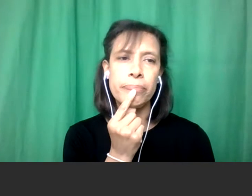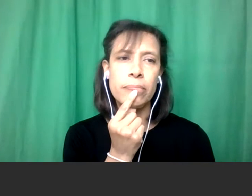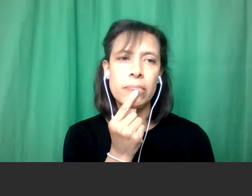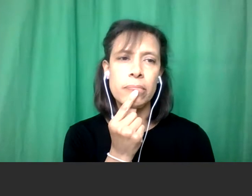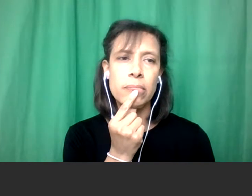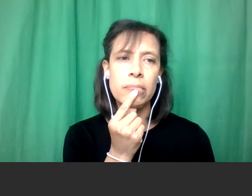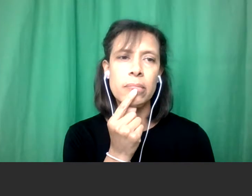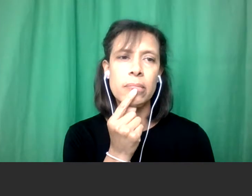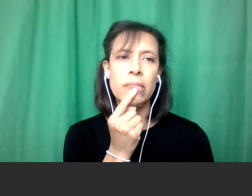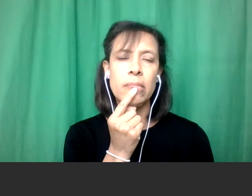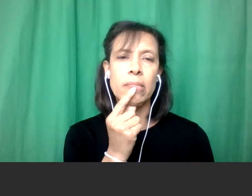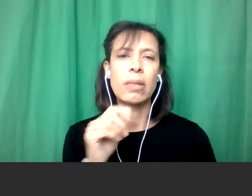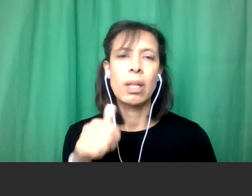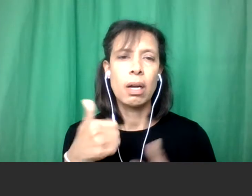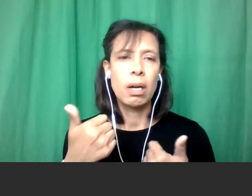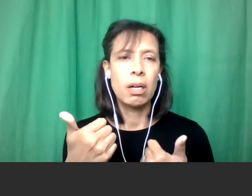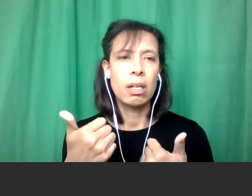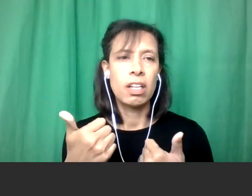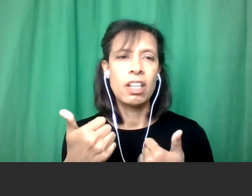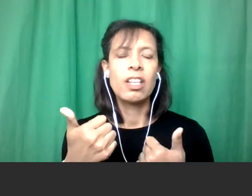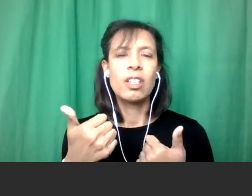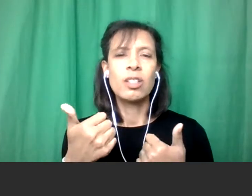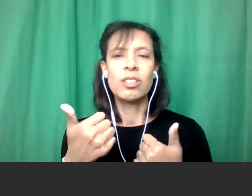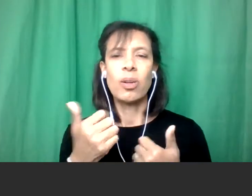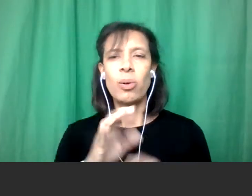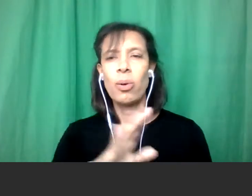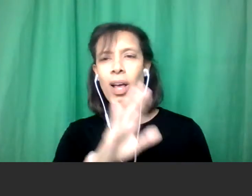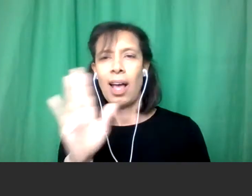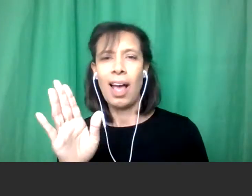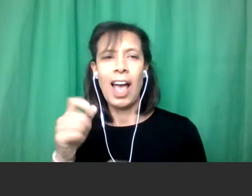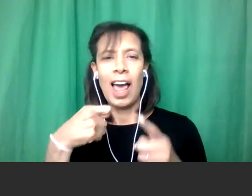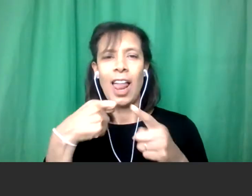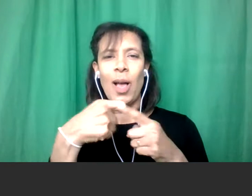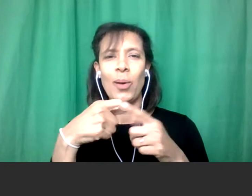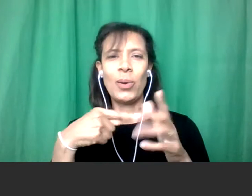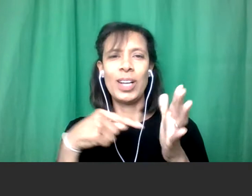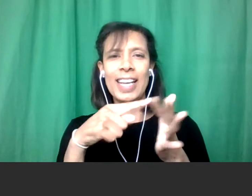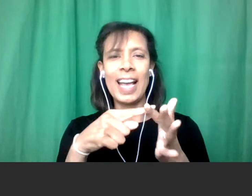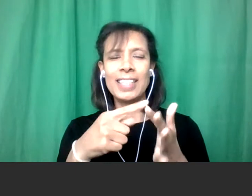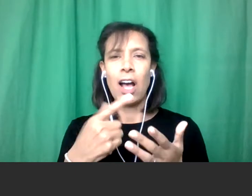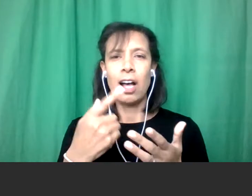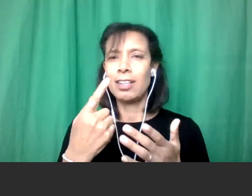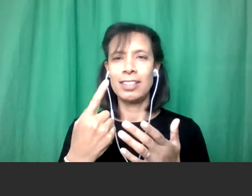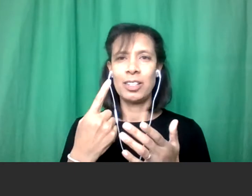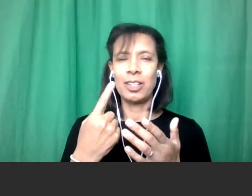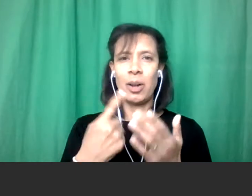Great. Hi, Kate. Sorry, I can only see Debbie at the moment on my screen, but that's fine.